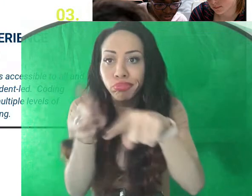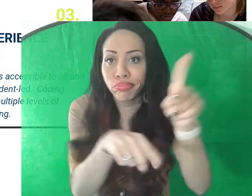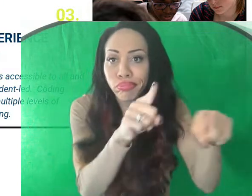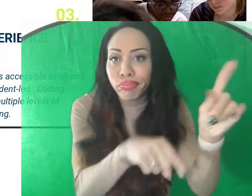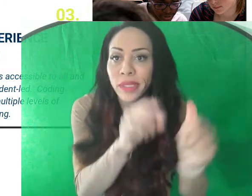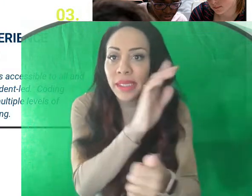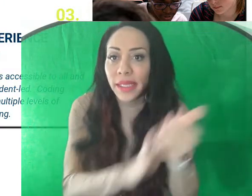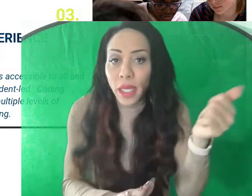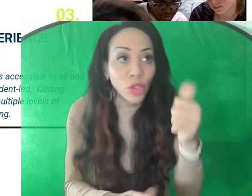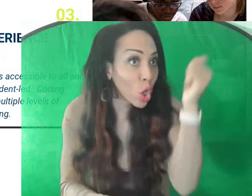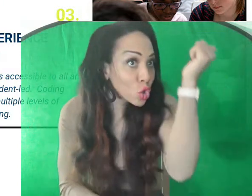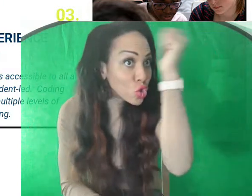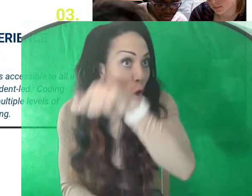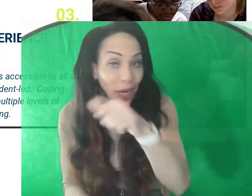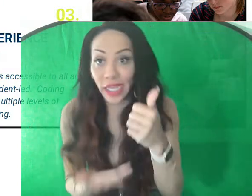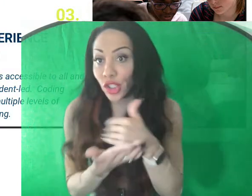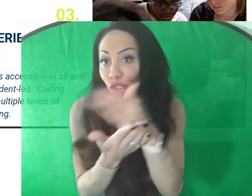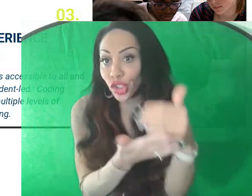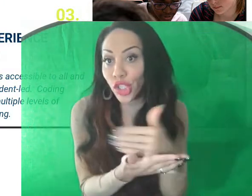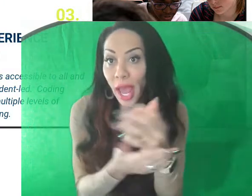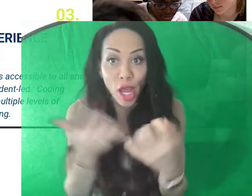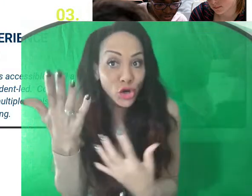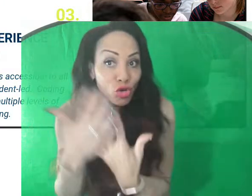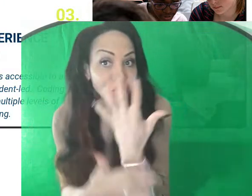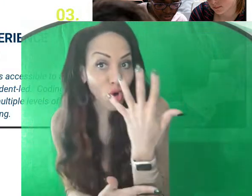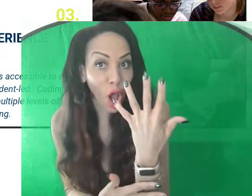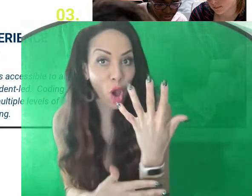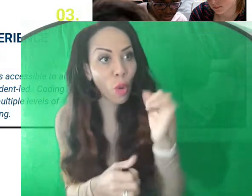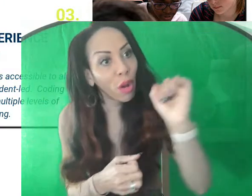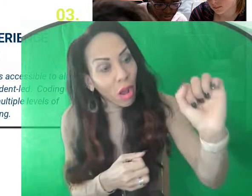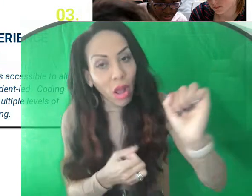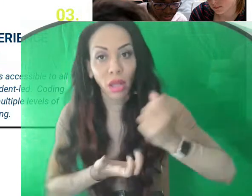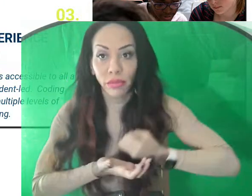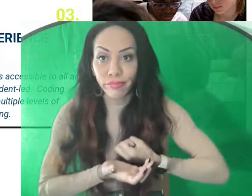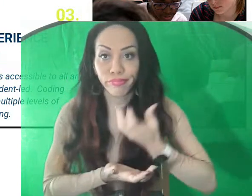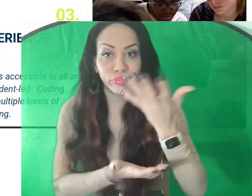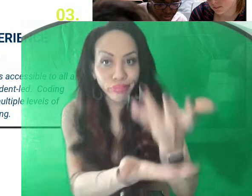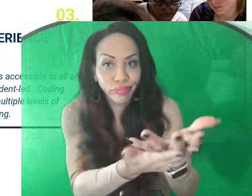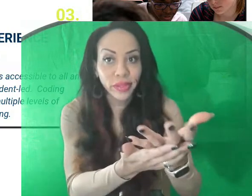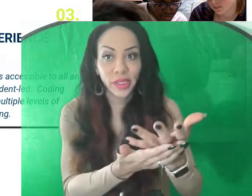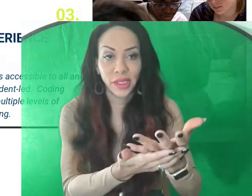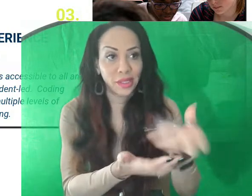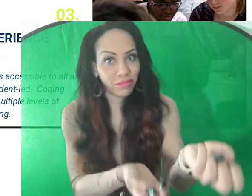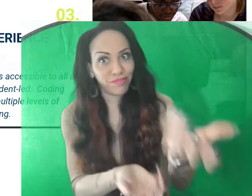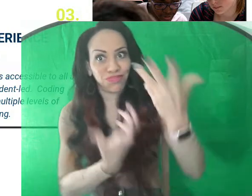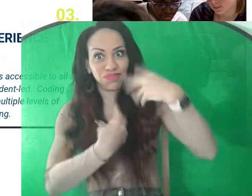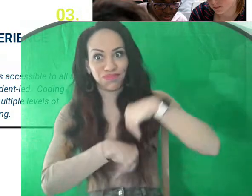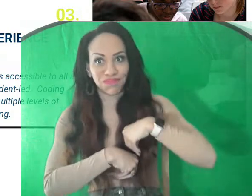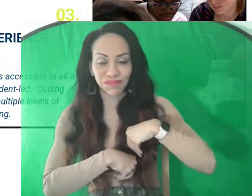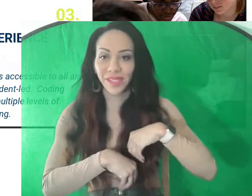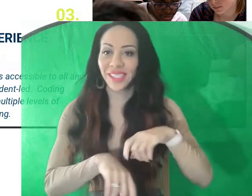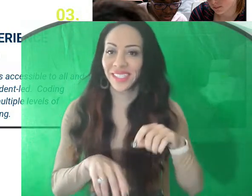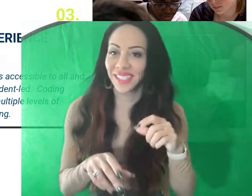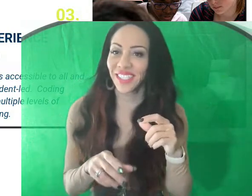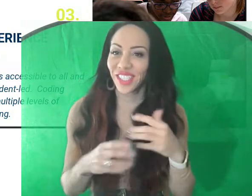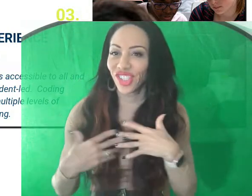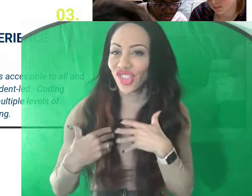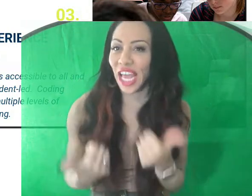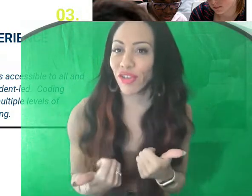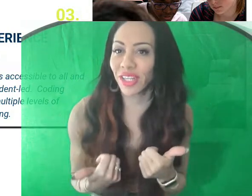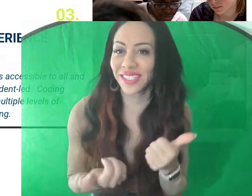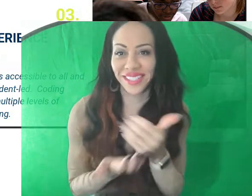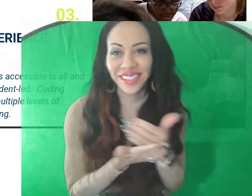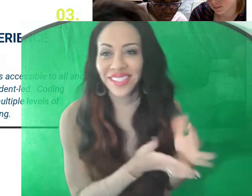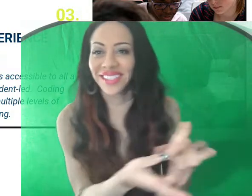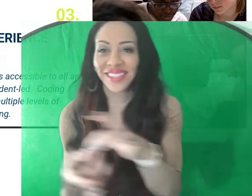knowledge, grow from other people's knowledge, and grow from that collaboration and that generosity that they might share between each other too. Yeah, so kind of getting